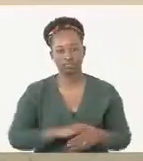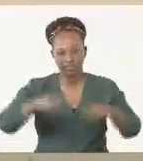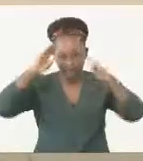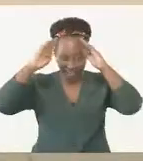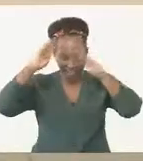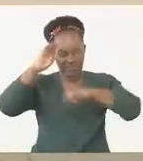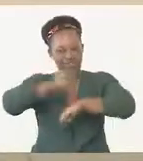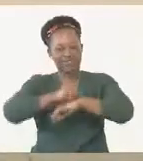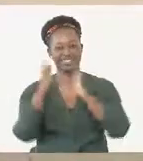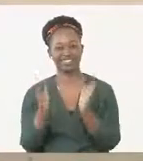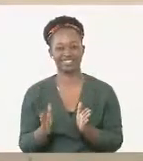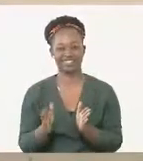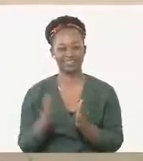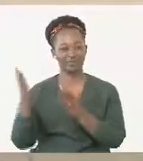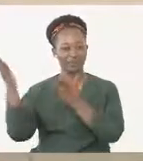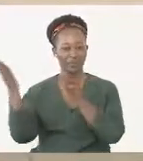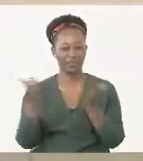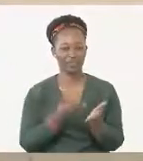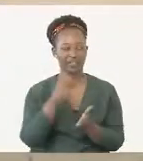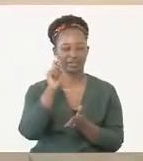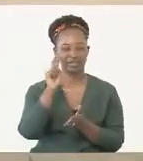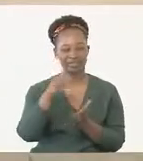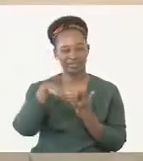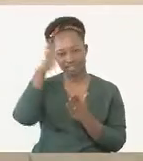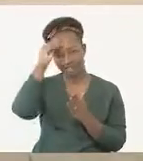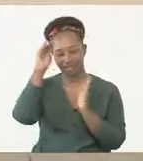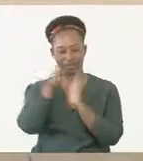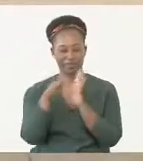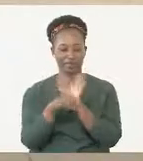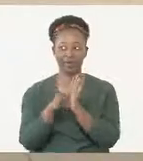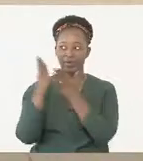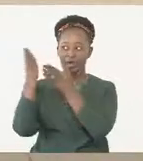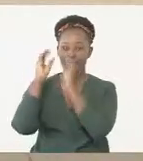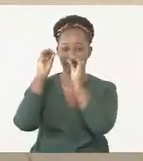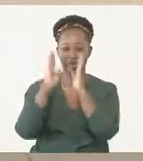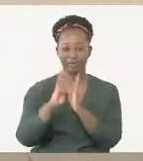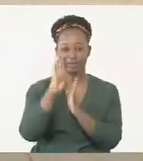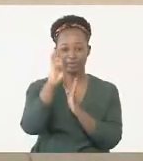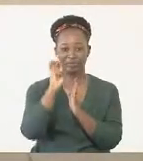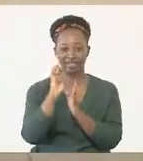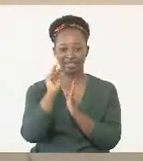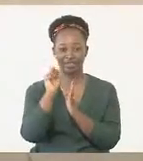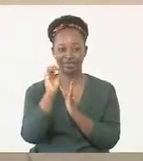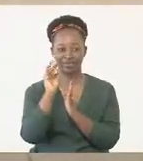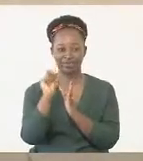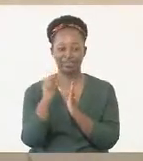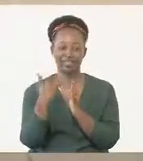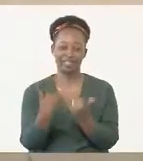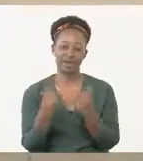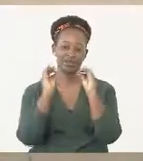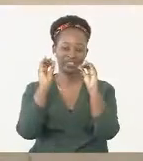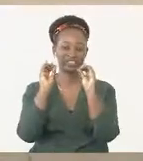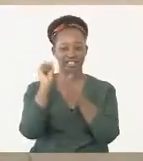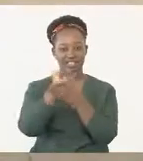Hello, students. Welcome to TV Learning Program. My name is Benon. I will be taking Senior 1